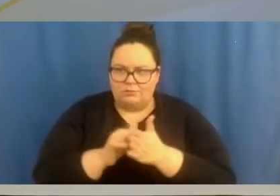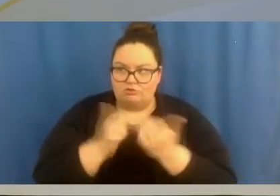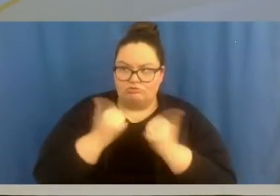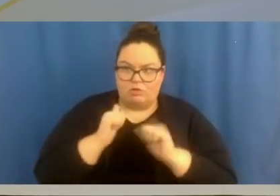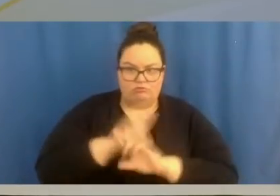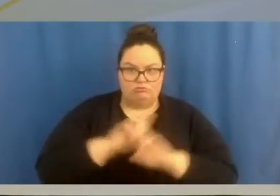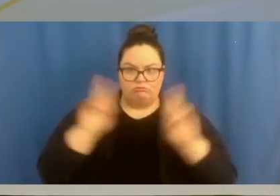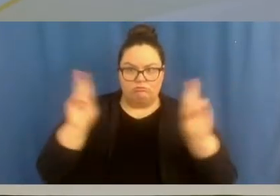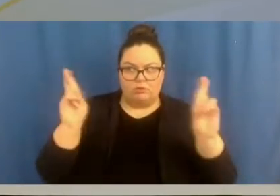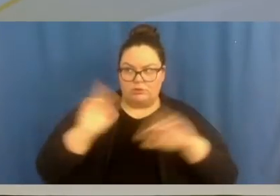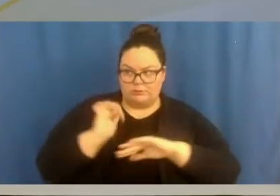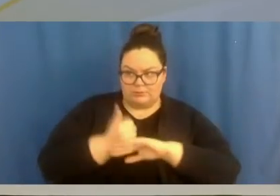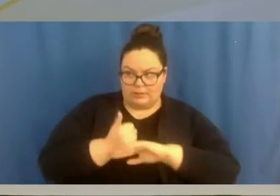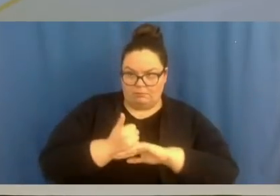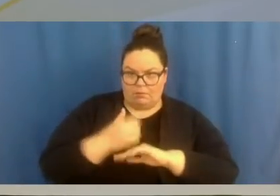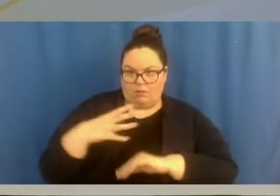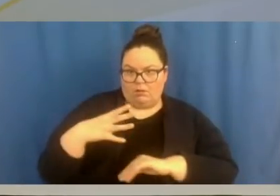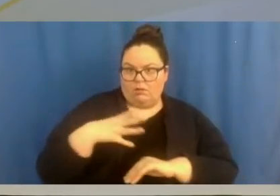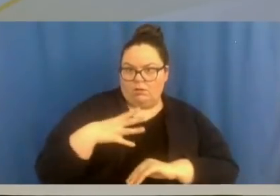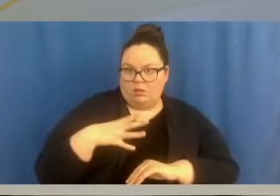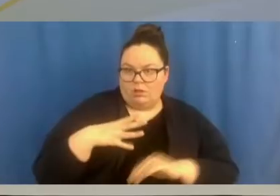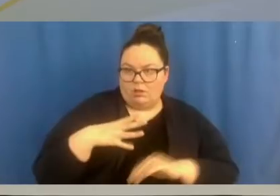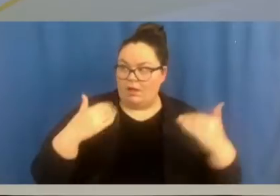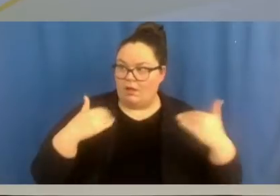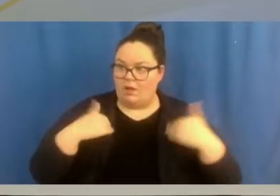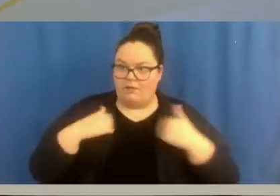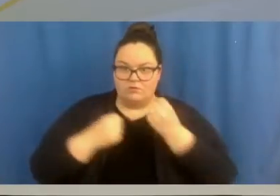that that the supports are there if needed.